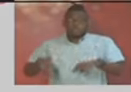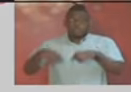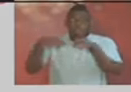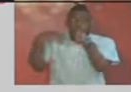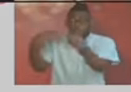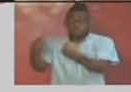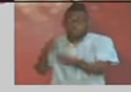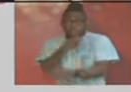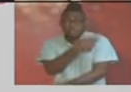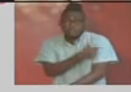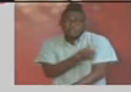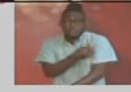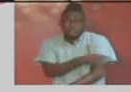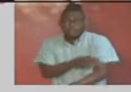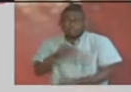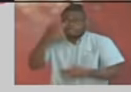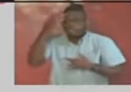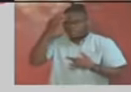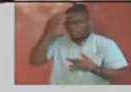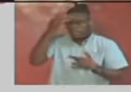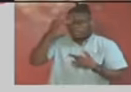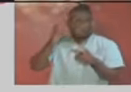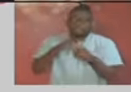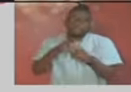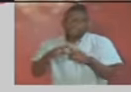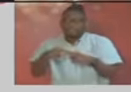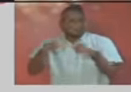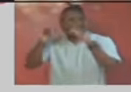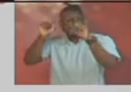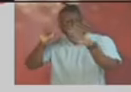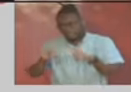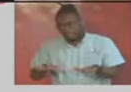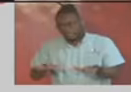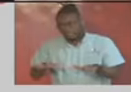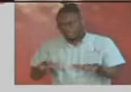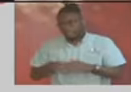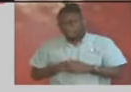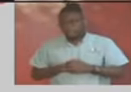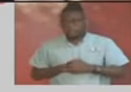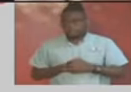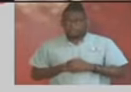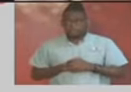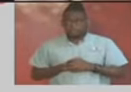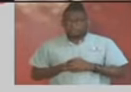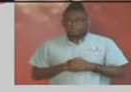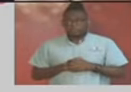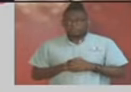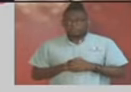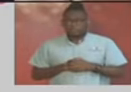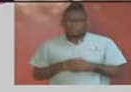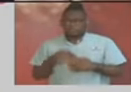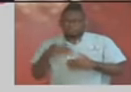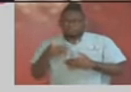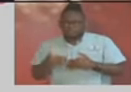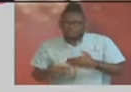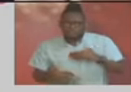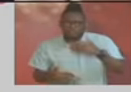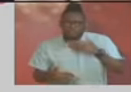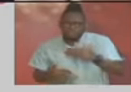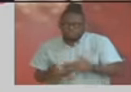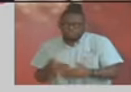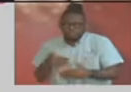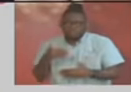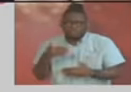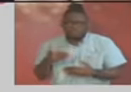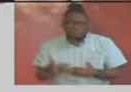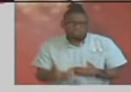the actual positivity rate, meaning the persons presented, the test conducted over the actual positives